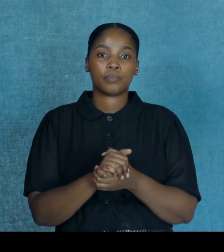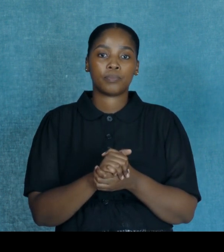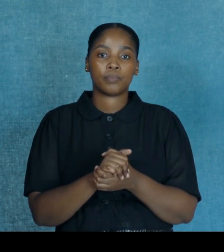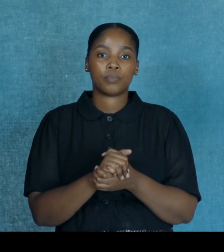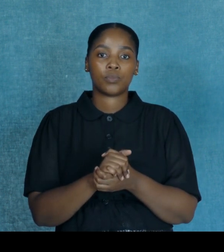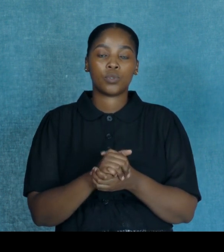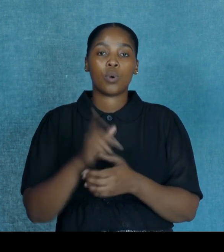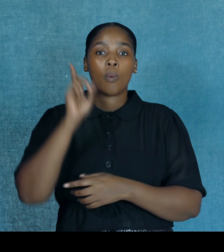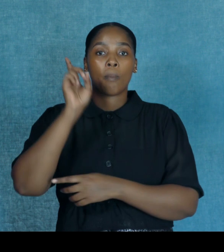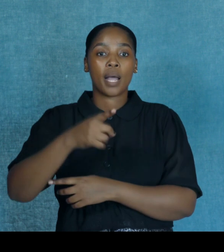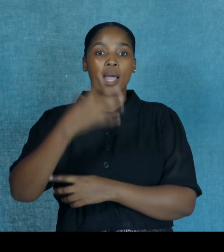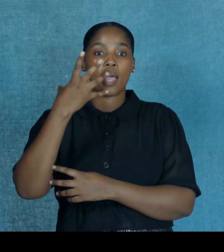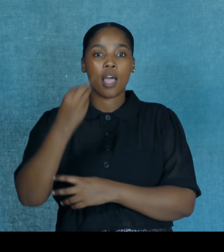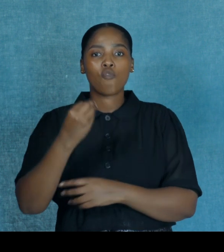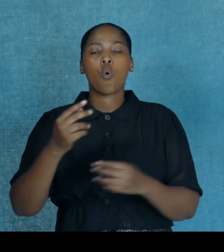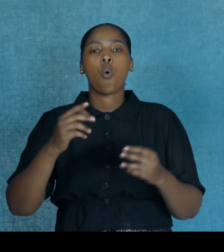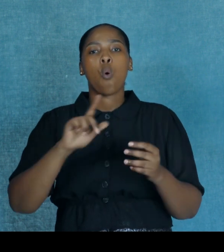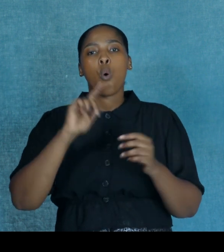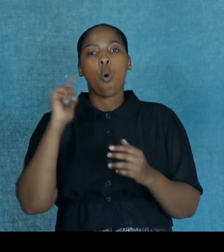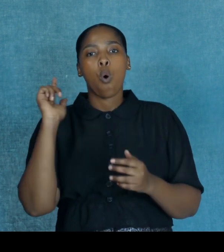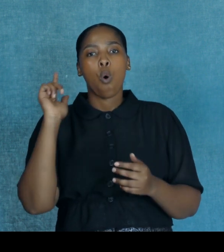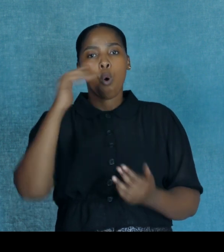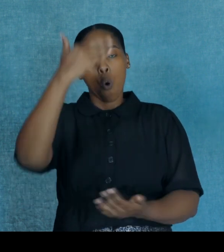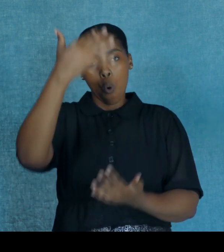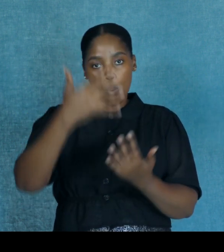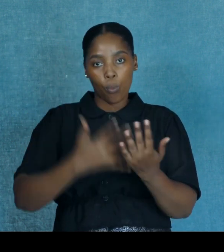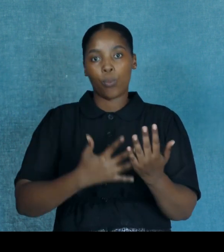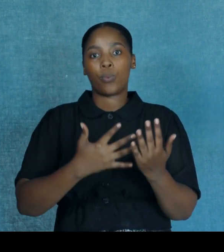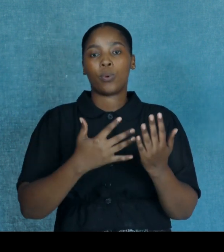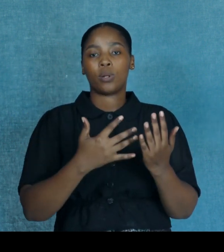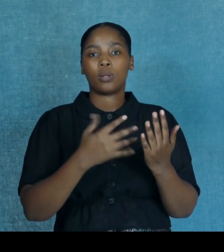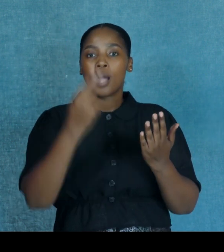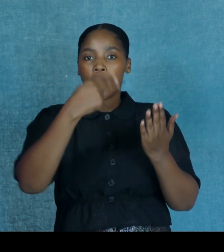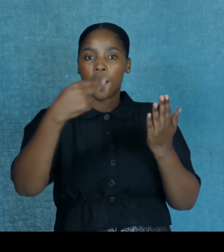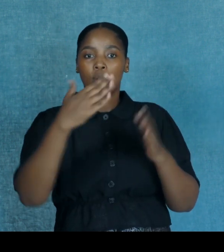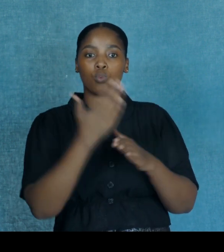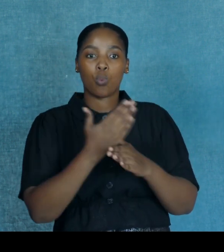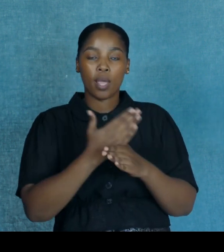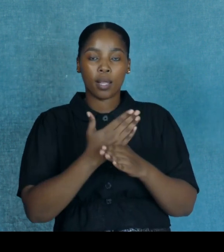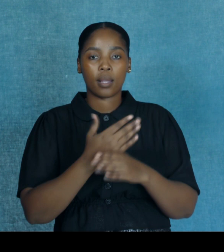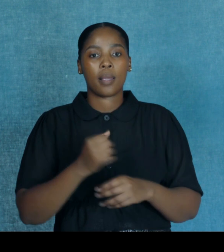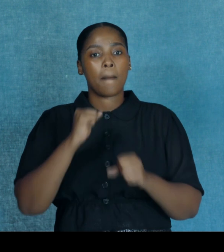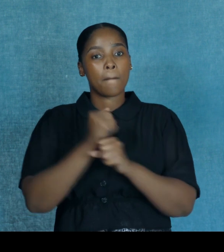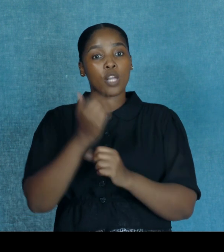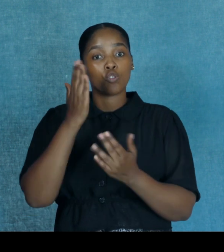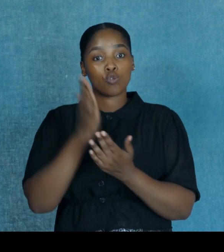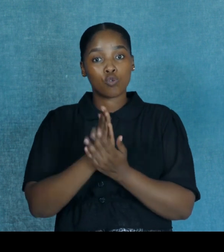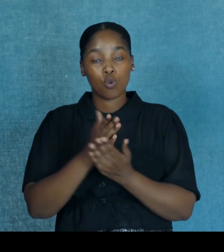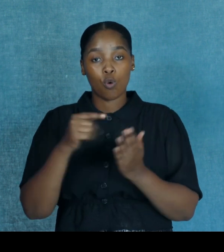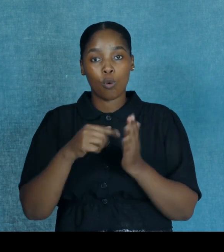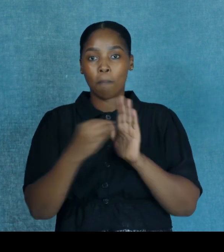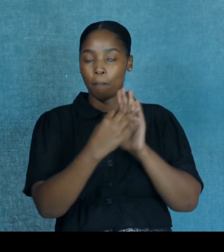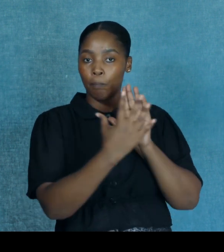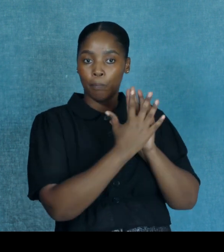You have to have all your artwork and A3 film at hand. Make sure you preheat the Mugget